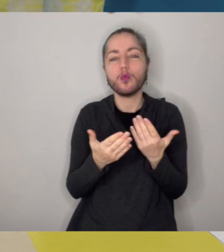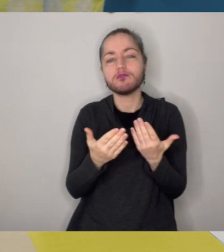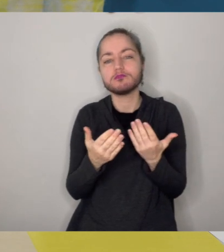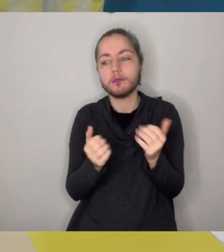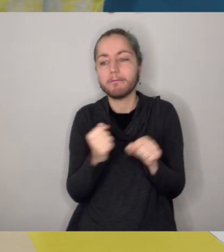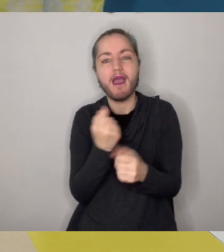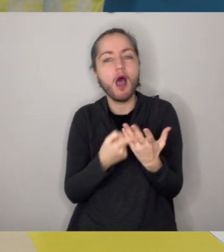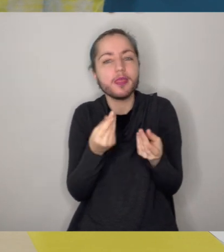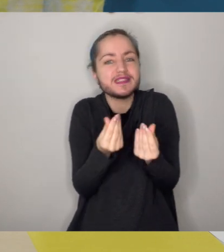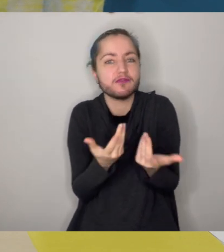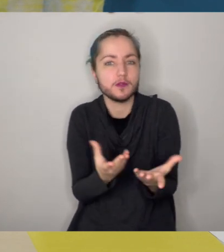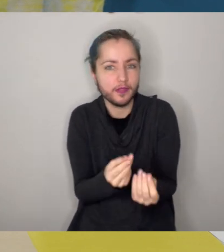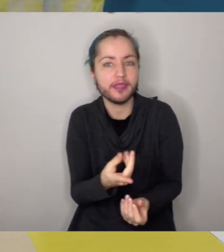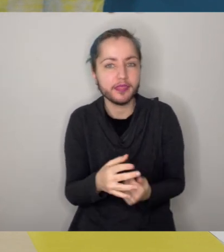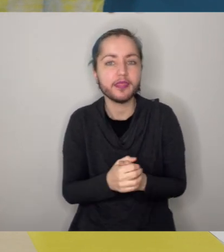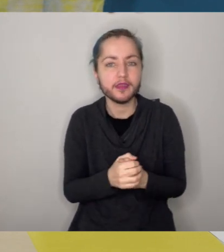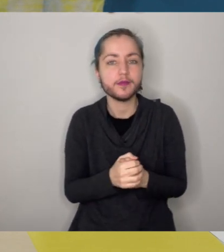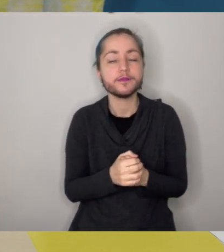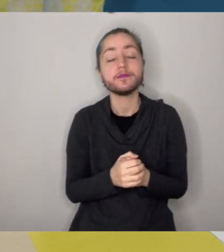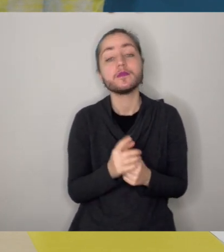printmaking or more materials with it.